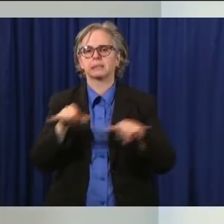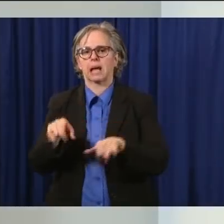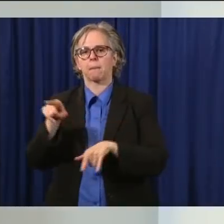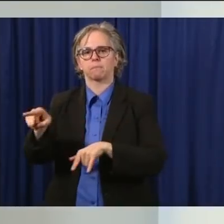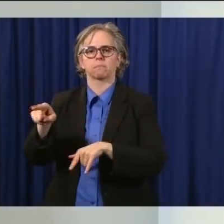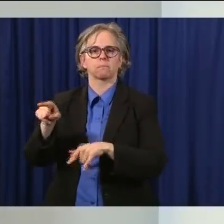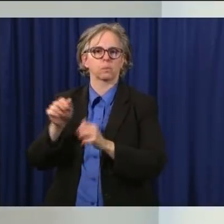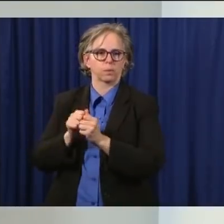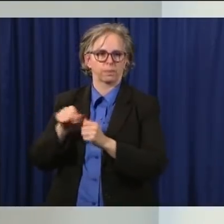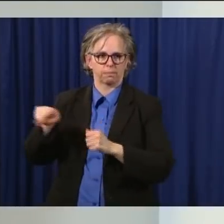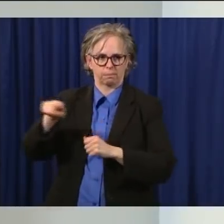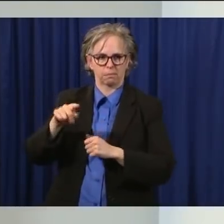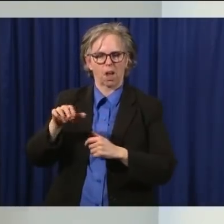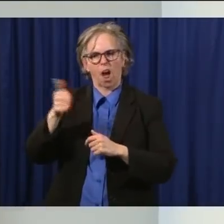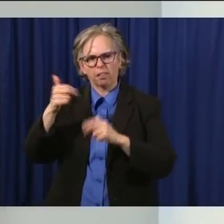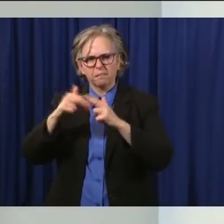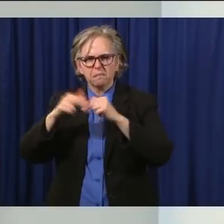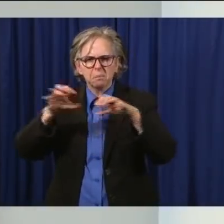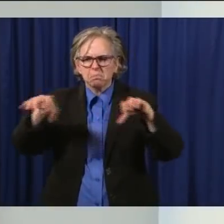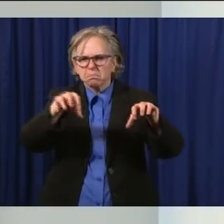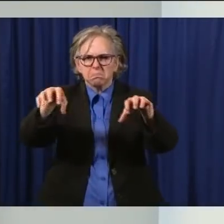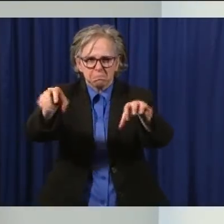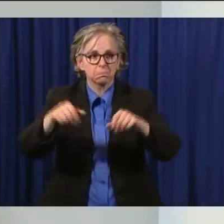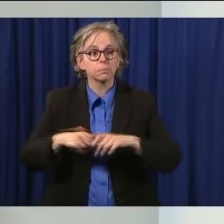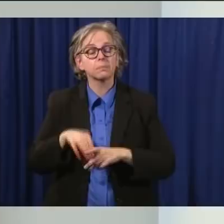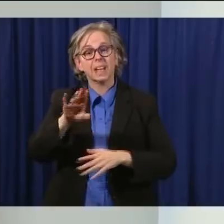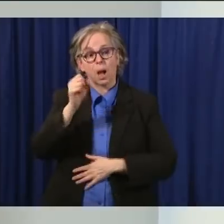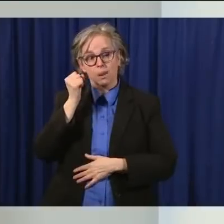you are consistent with the guidelines. But I'm going